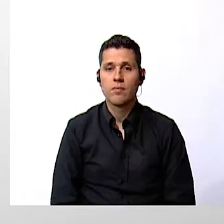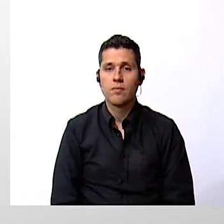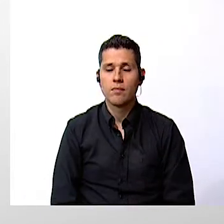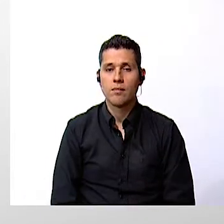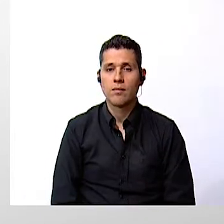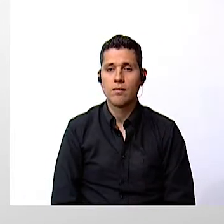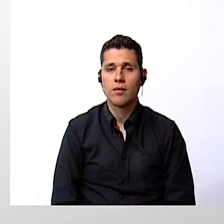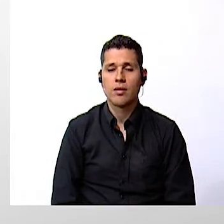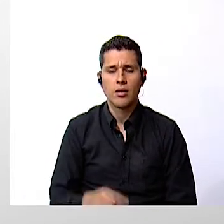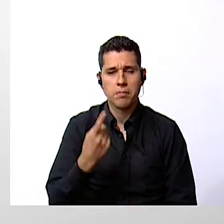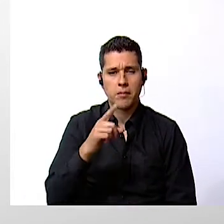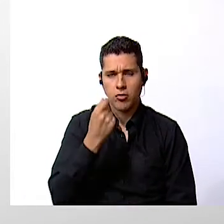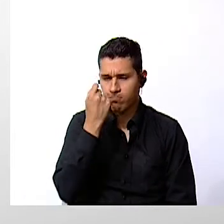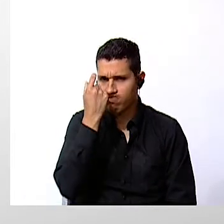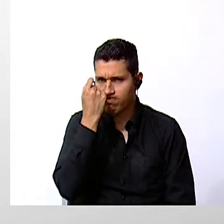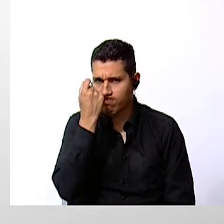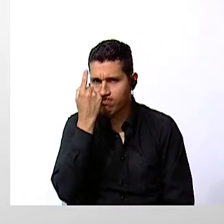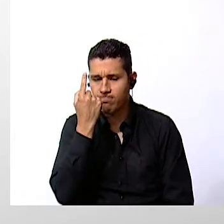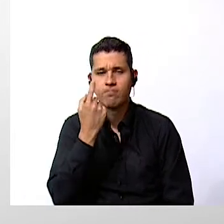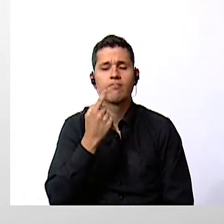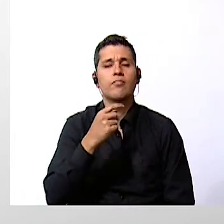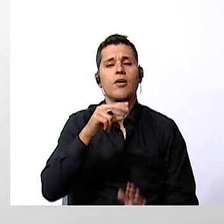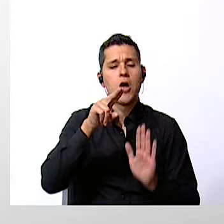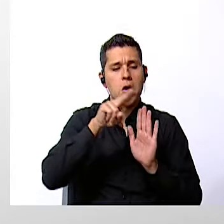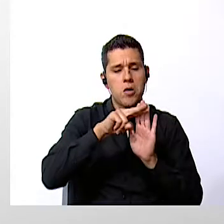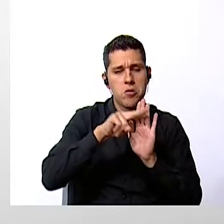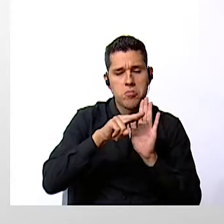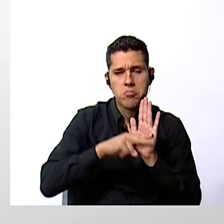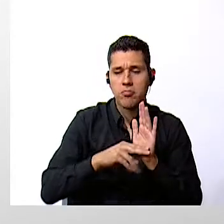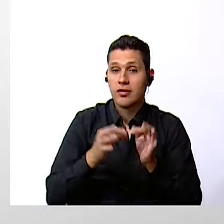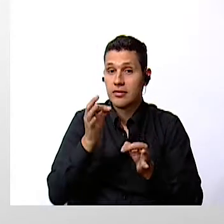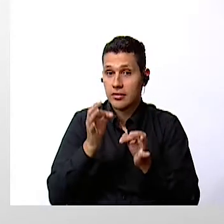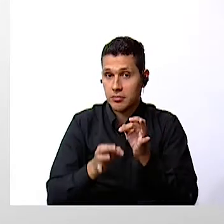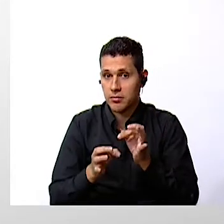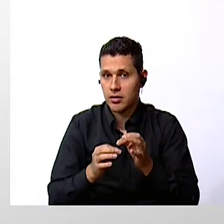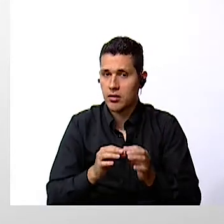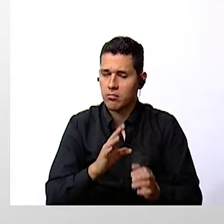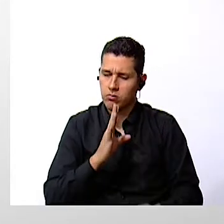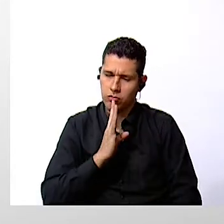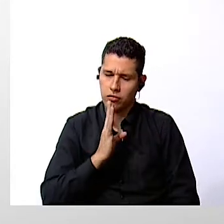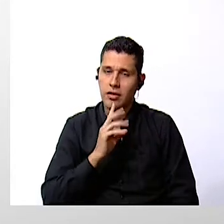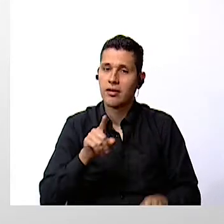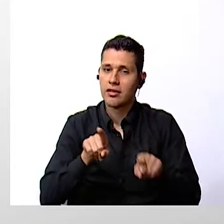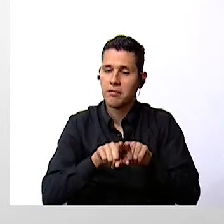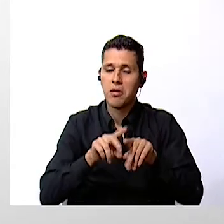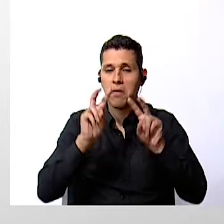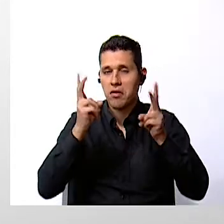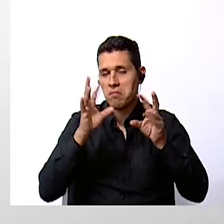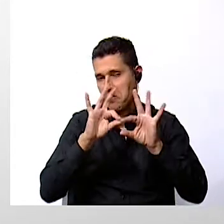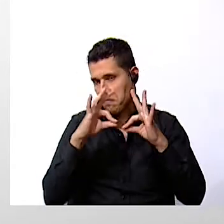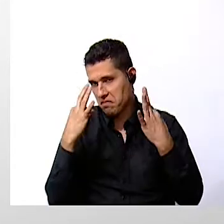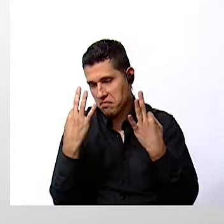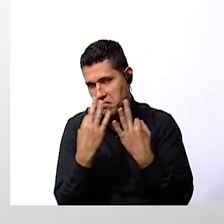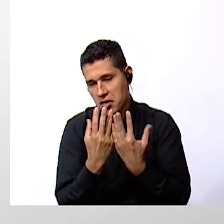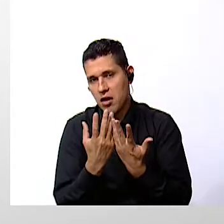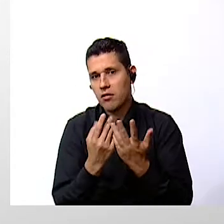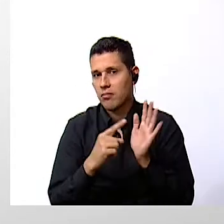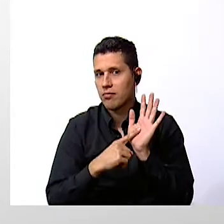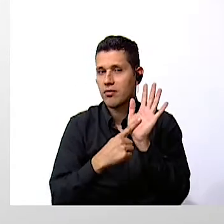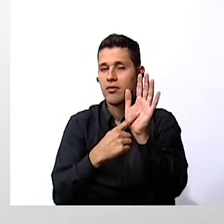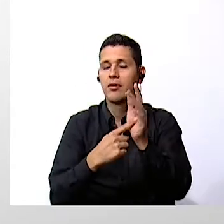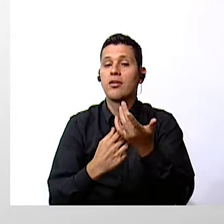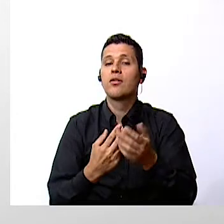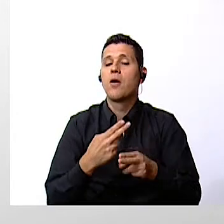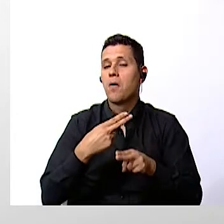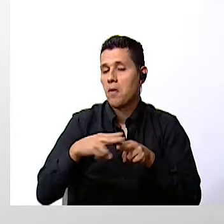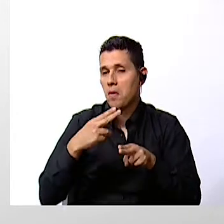la comprensión de instrucciones simples. Vamos a hablar también de un tema familiar en una presentación corta y vamos a producir